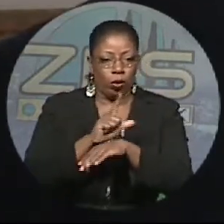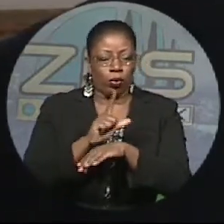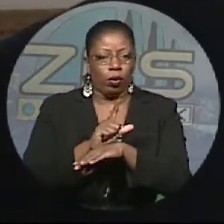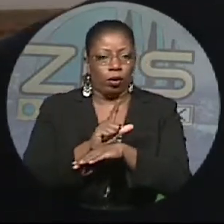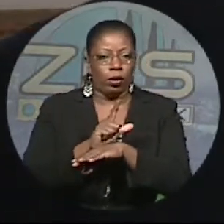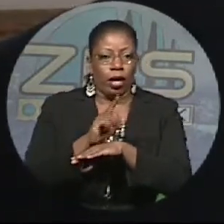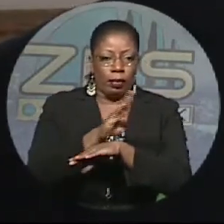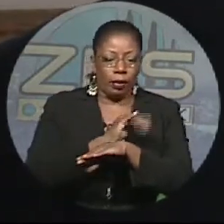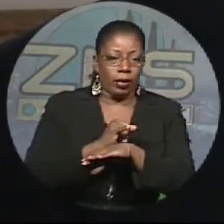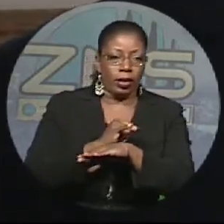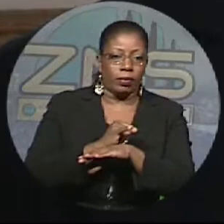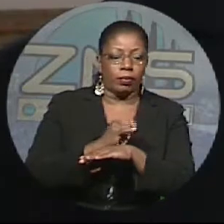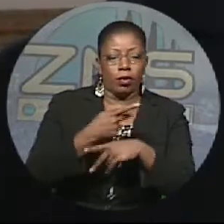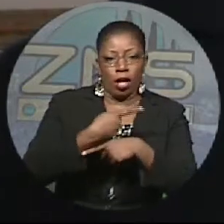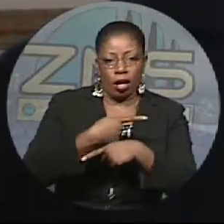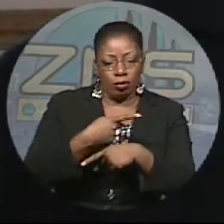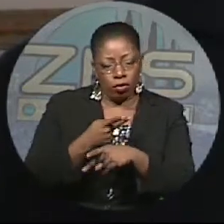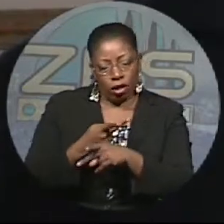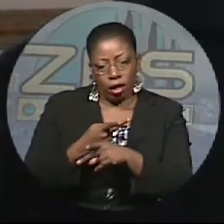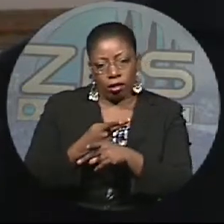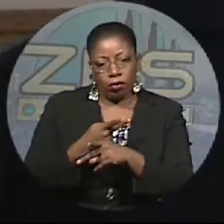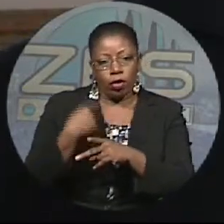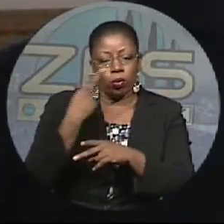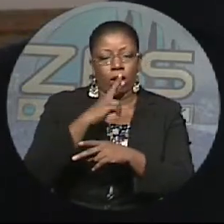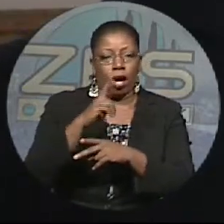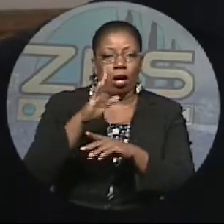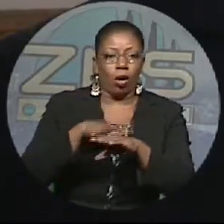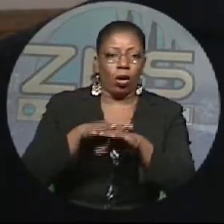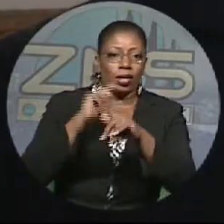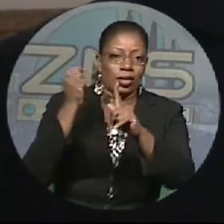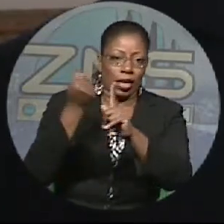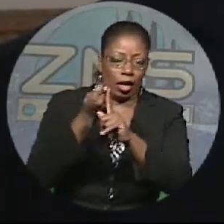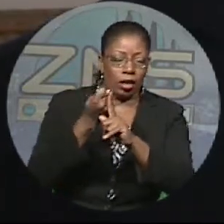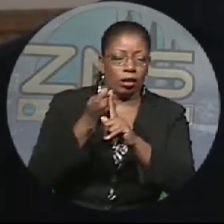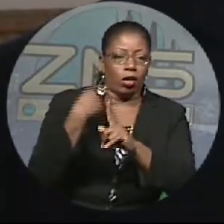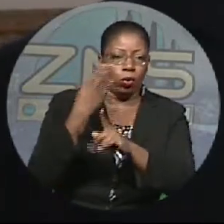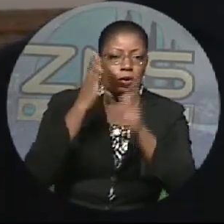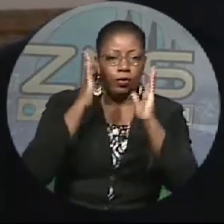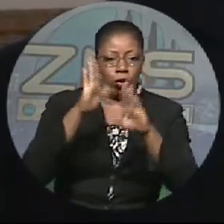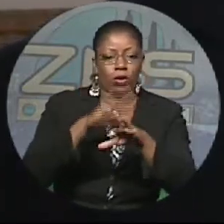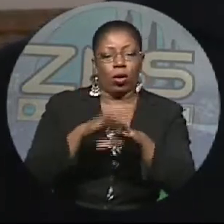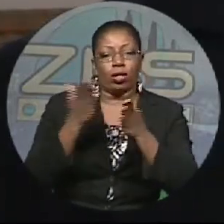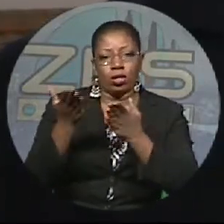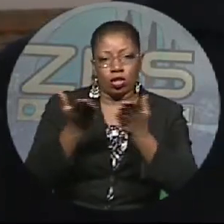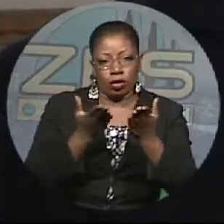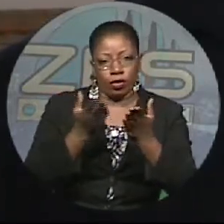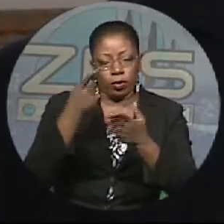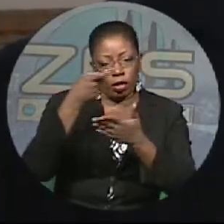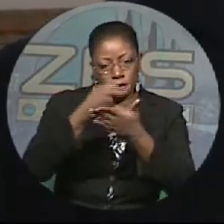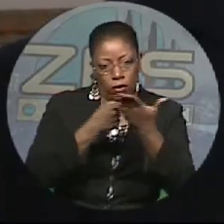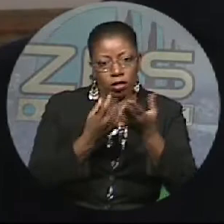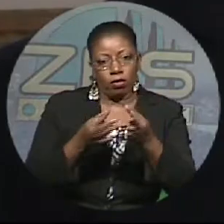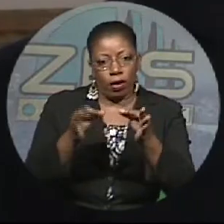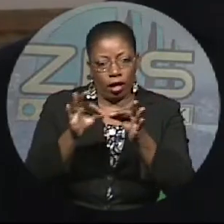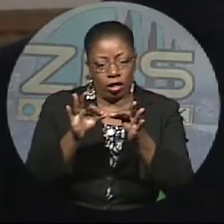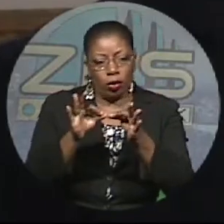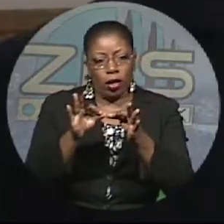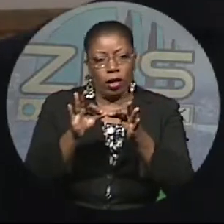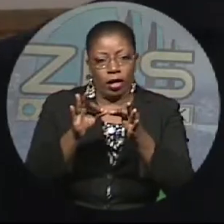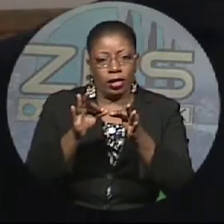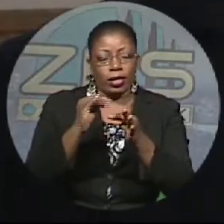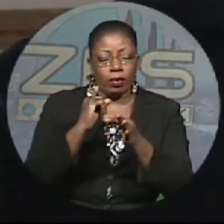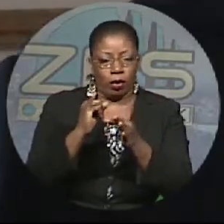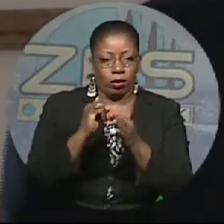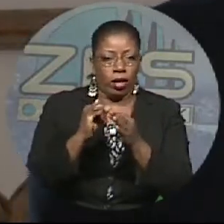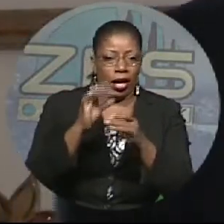So product-wise, we are on target. Obviously, we will continue to focus on service because price value is an issue. And if